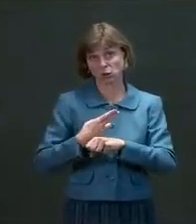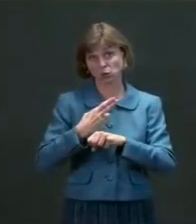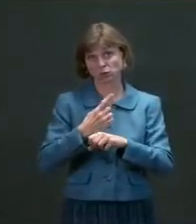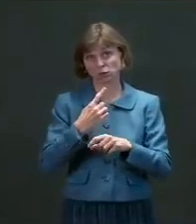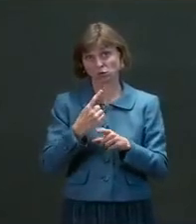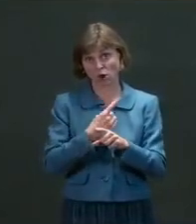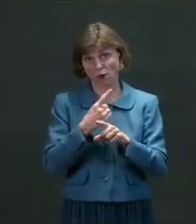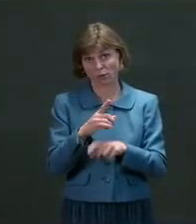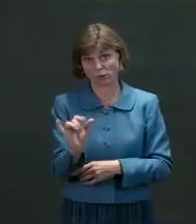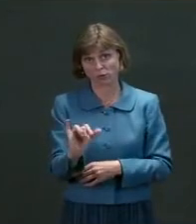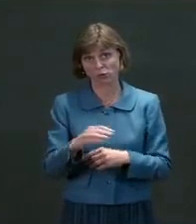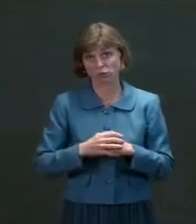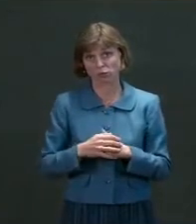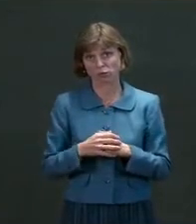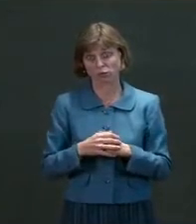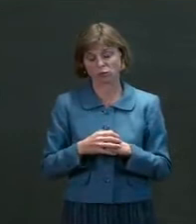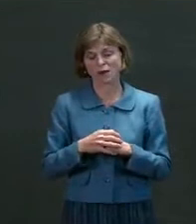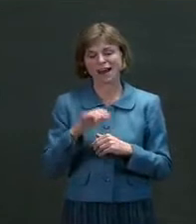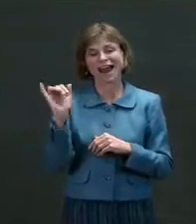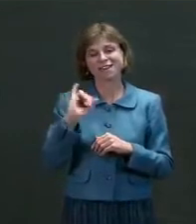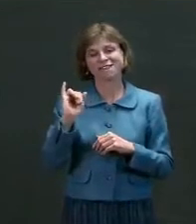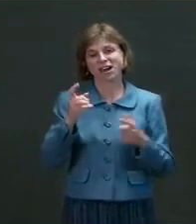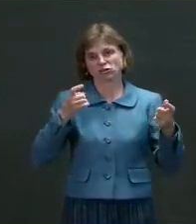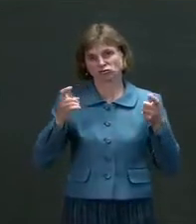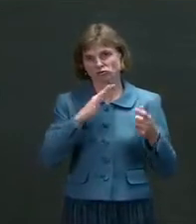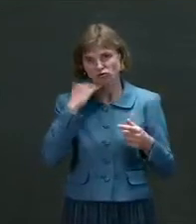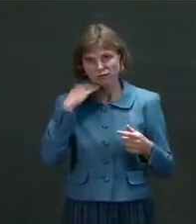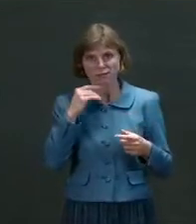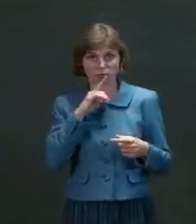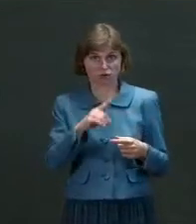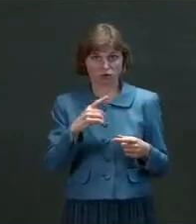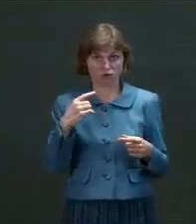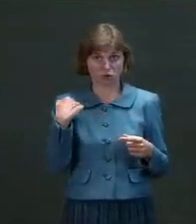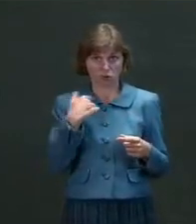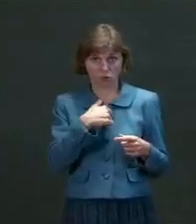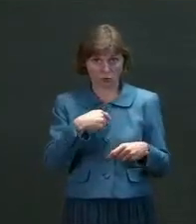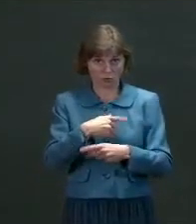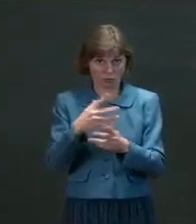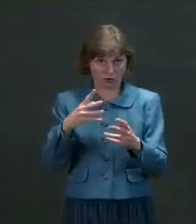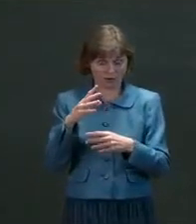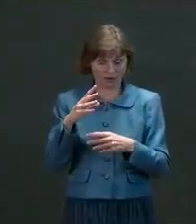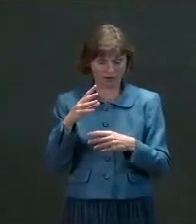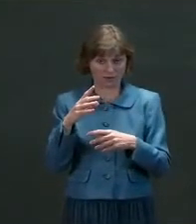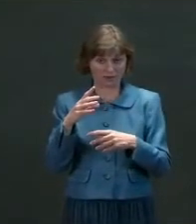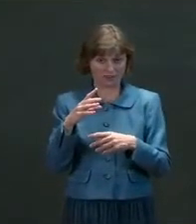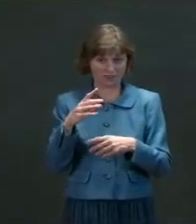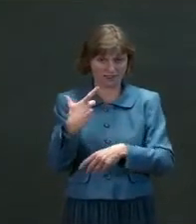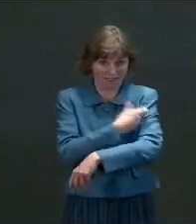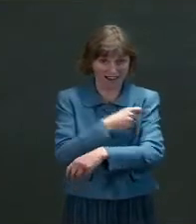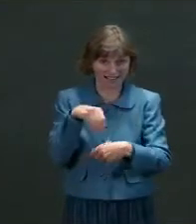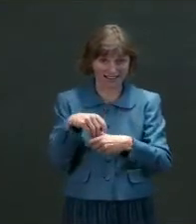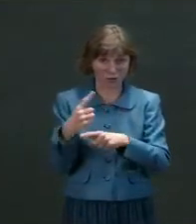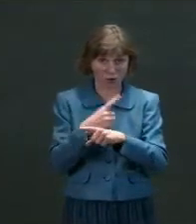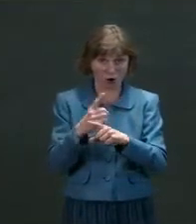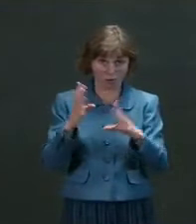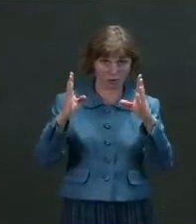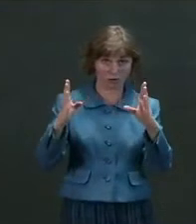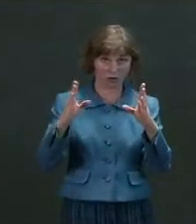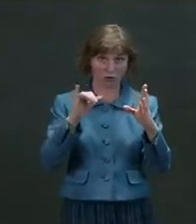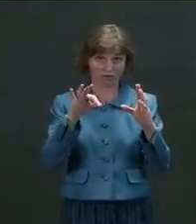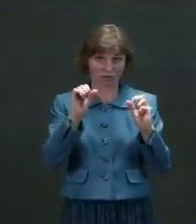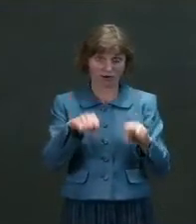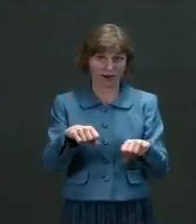properly as well, infection control risks, ensuring that we are giving the vaccines through the car door windows if we can,